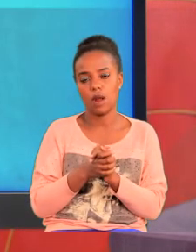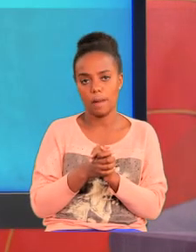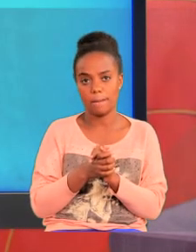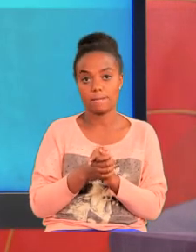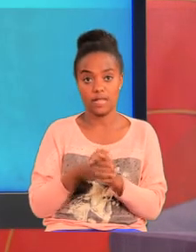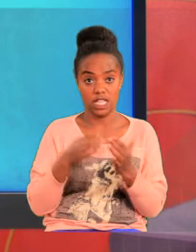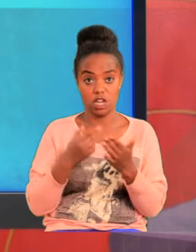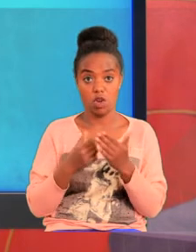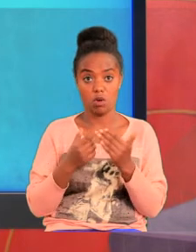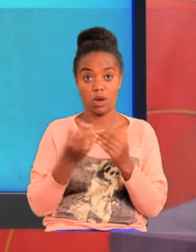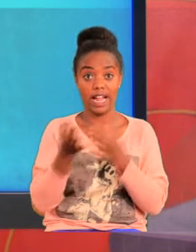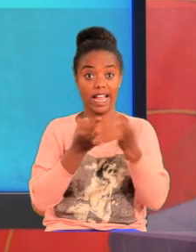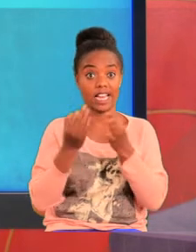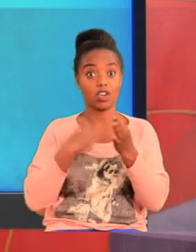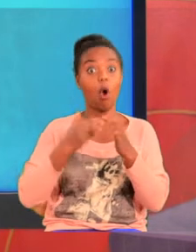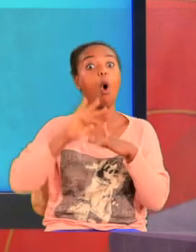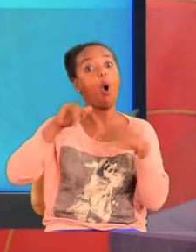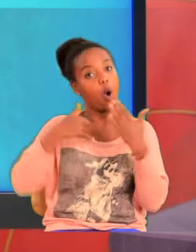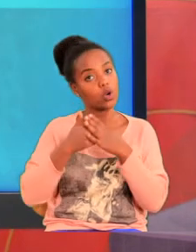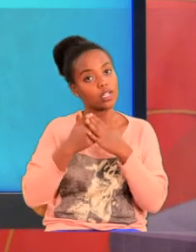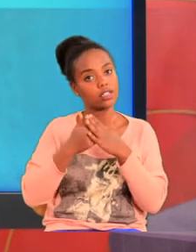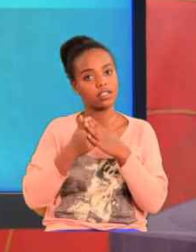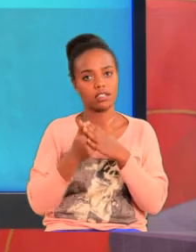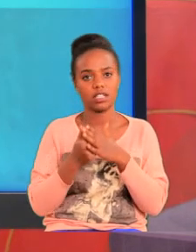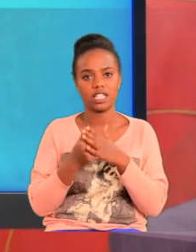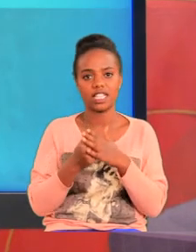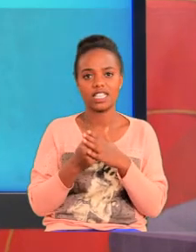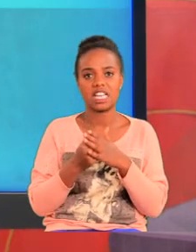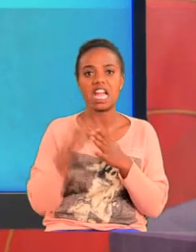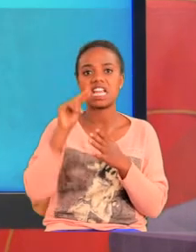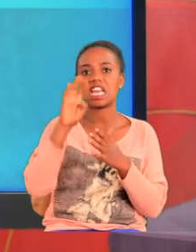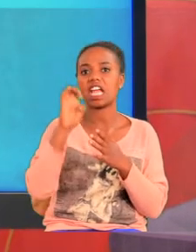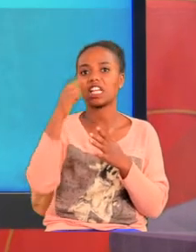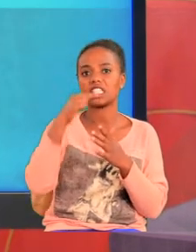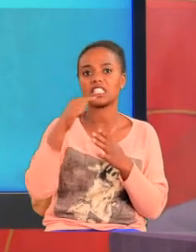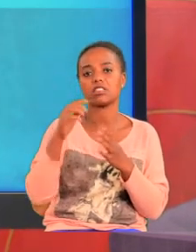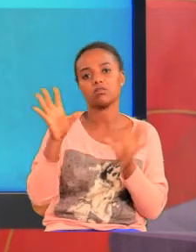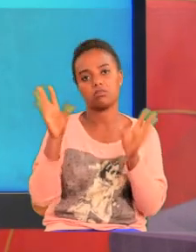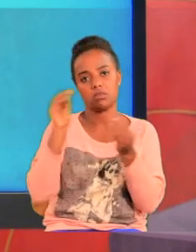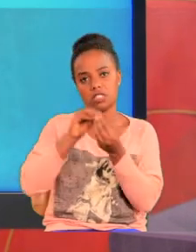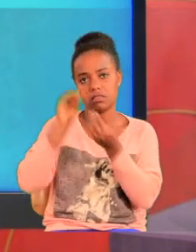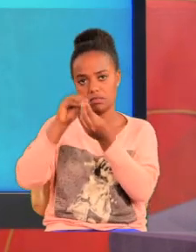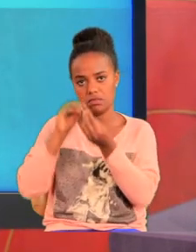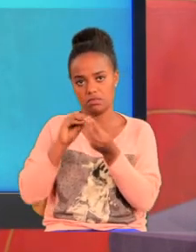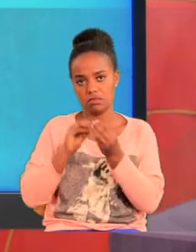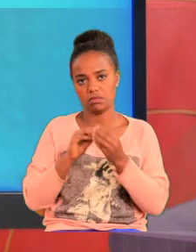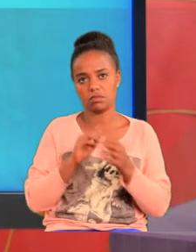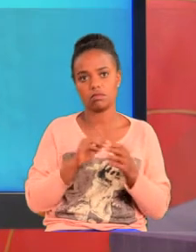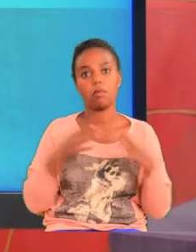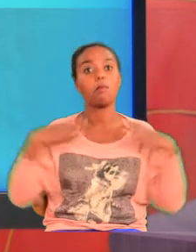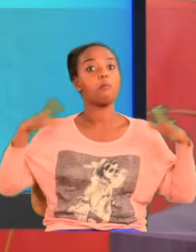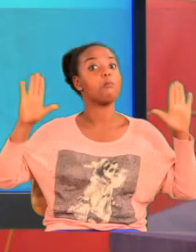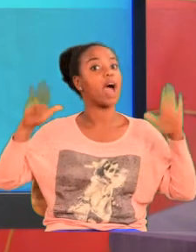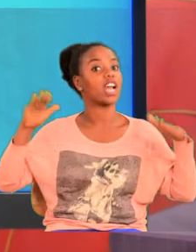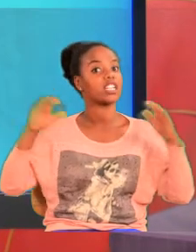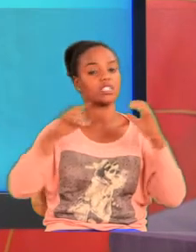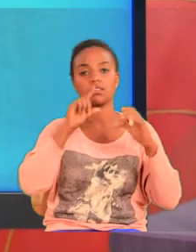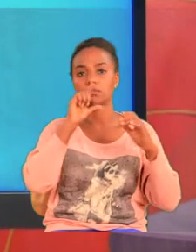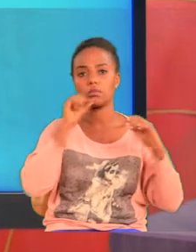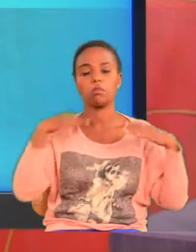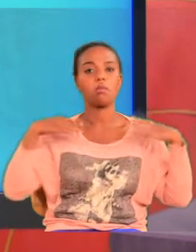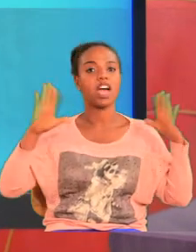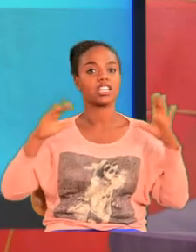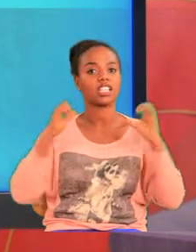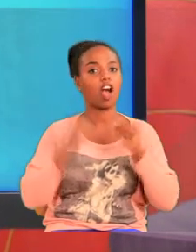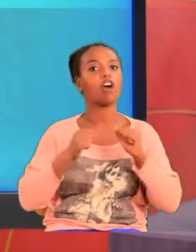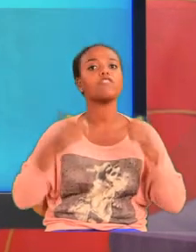it's a quantifier, all. Its negation is sum. And here, birds can fly will be converted